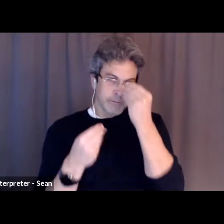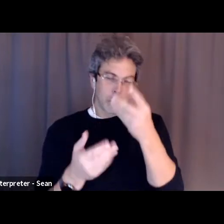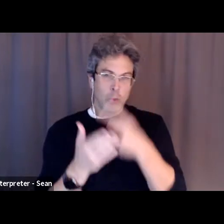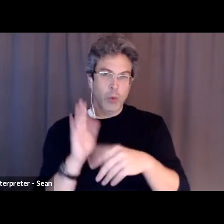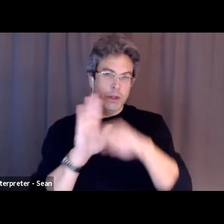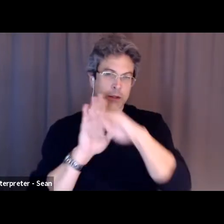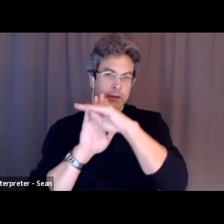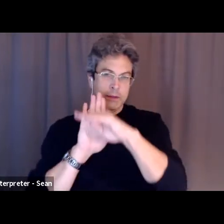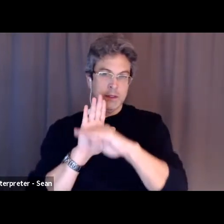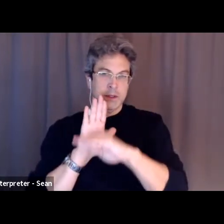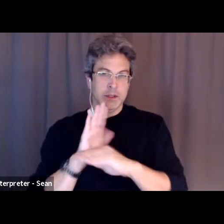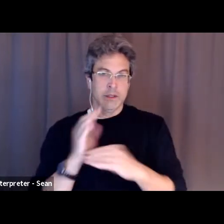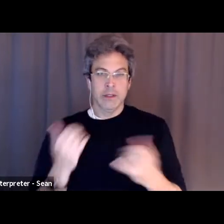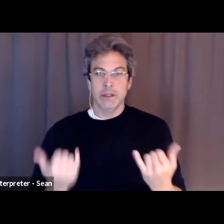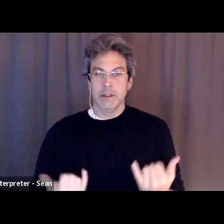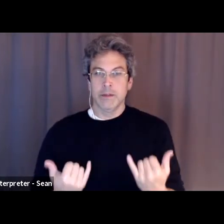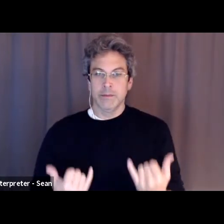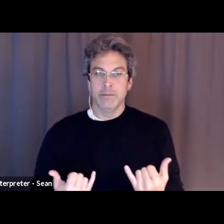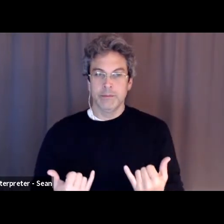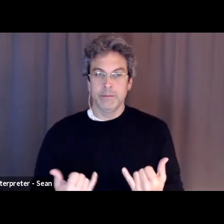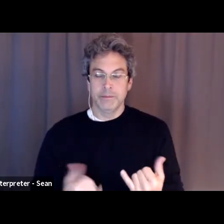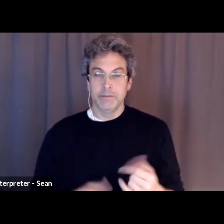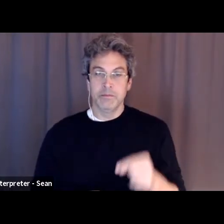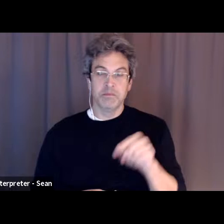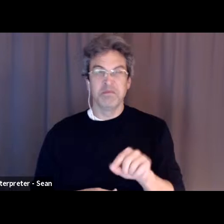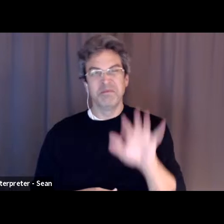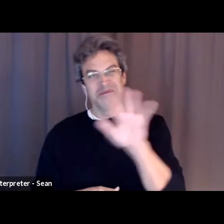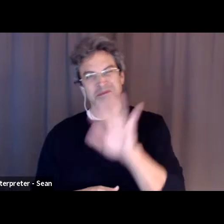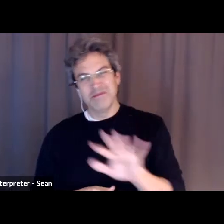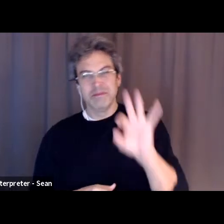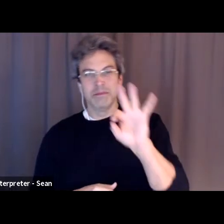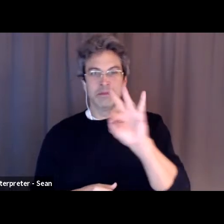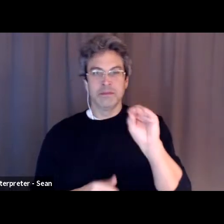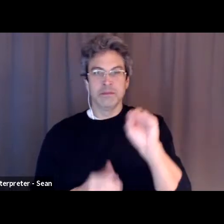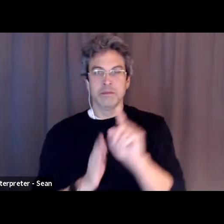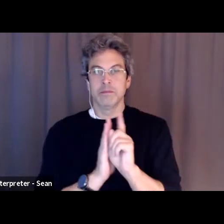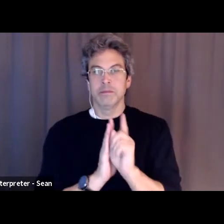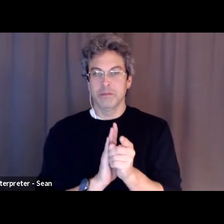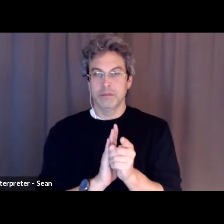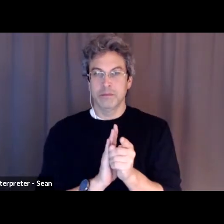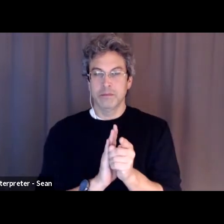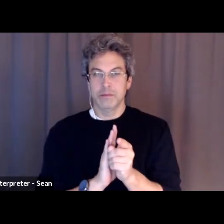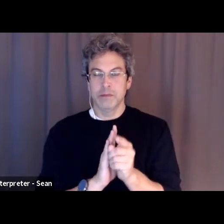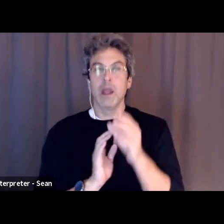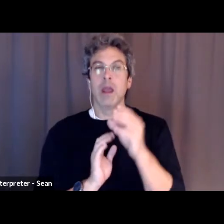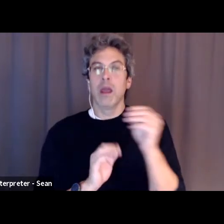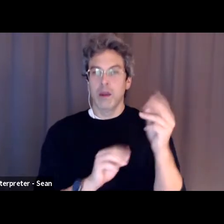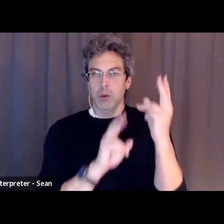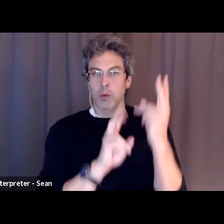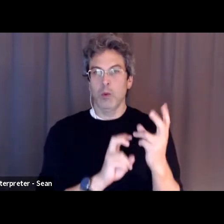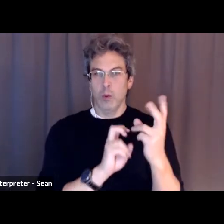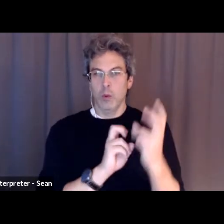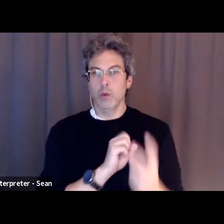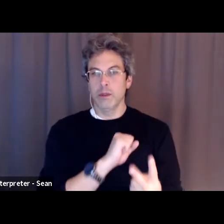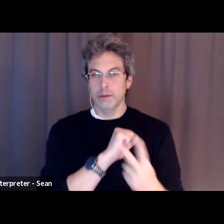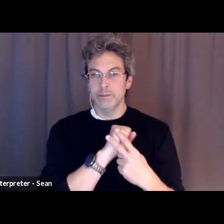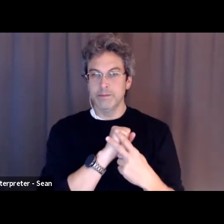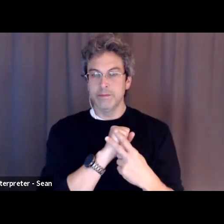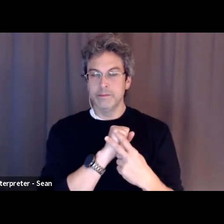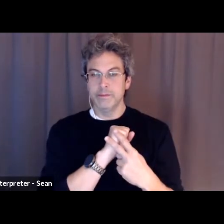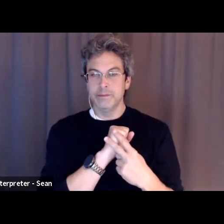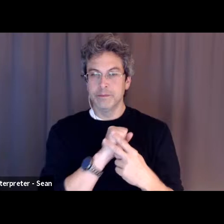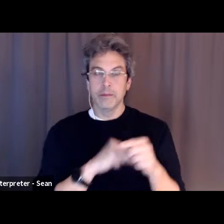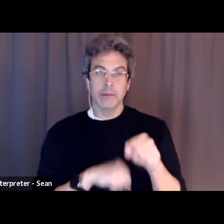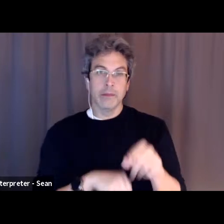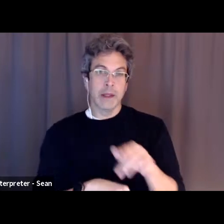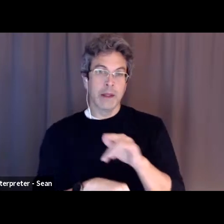The session in total will take about 90 minutes and is being recorded. It's available for viewing